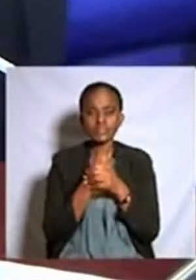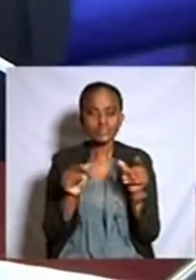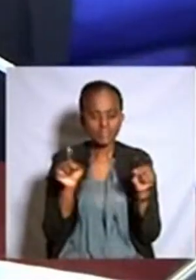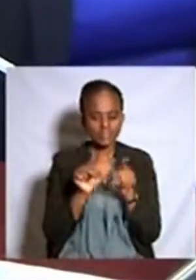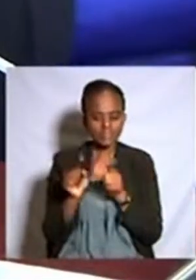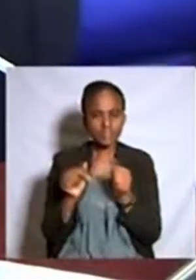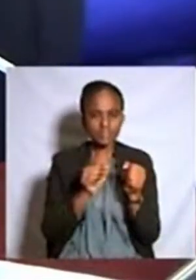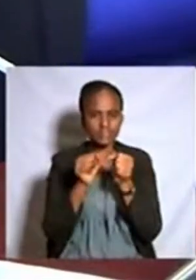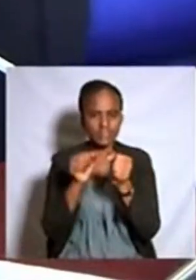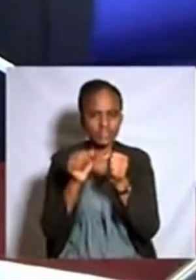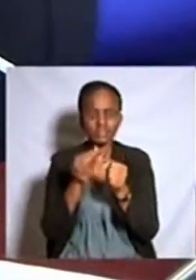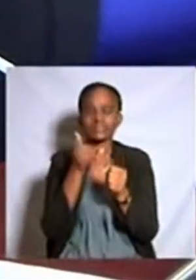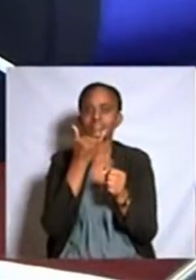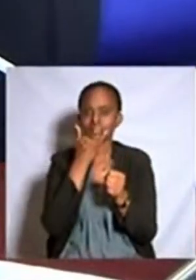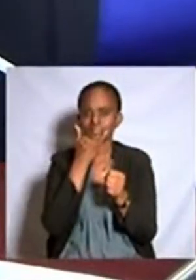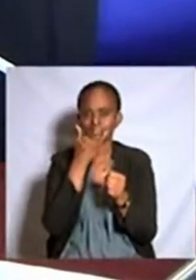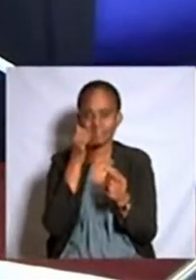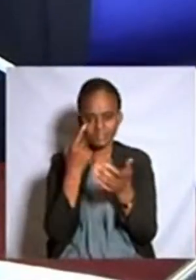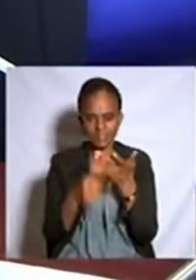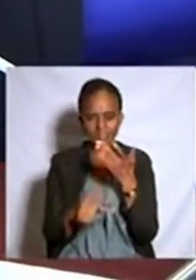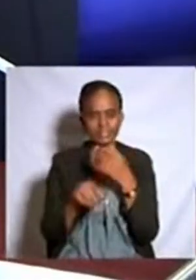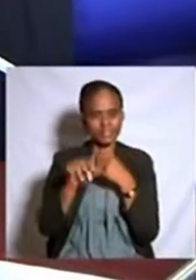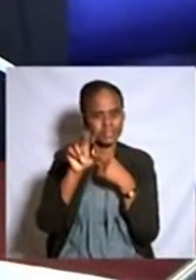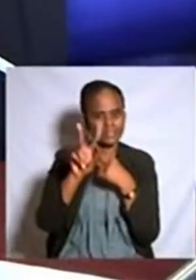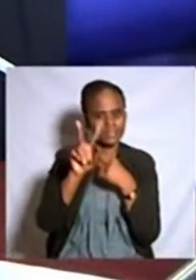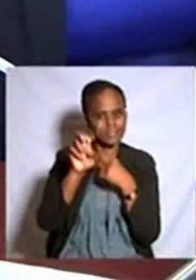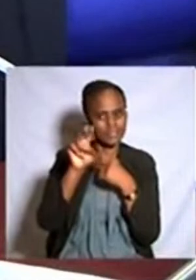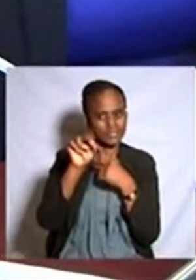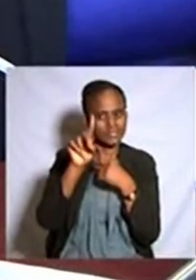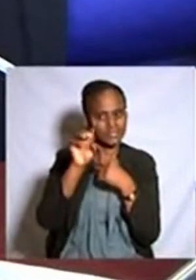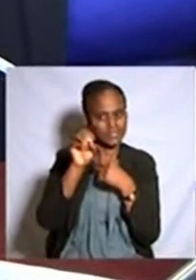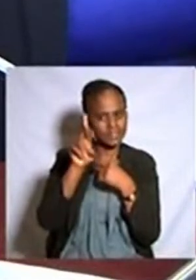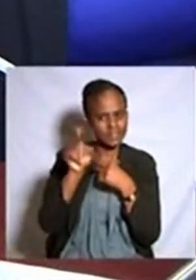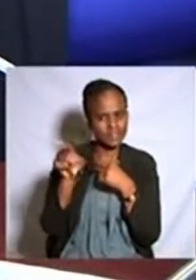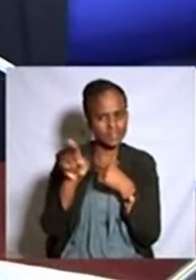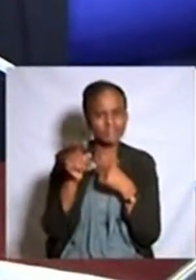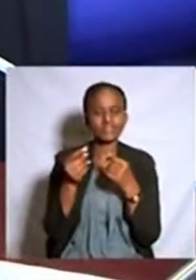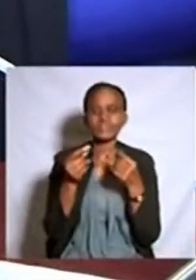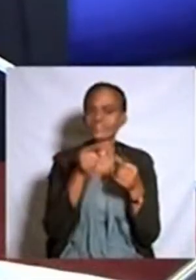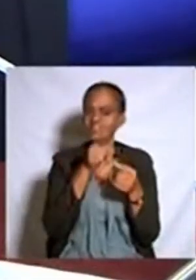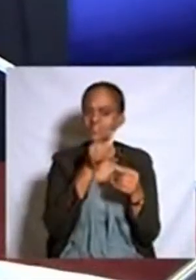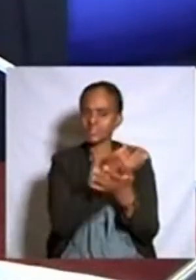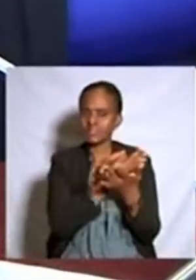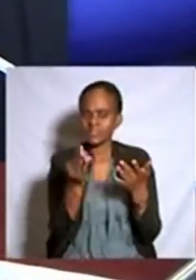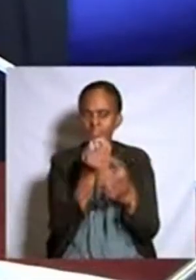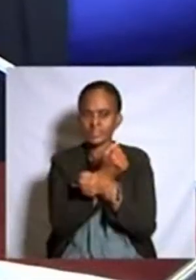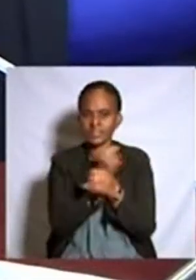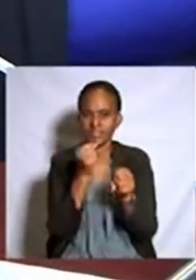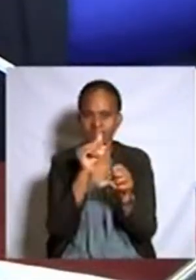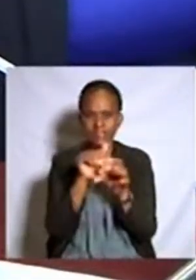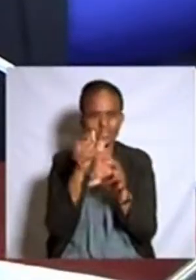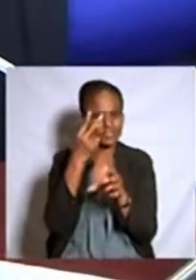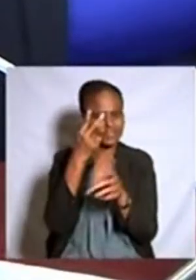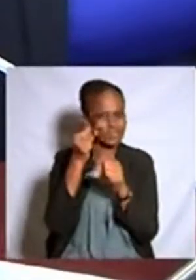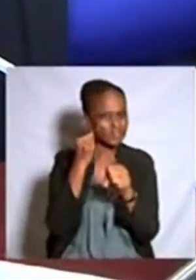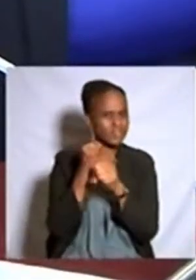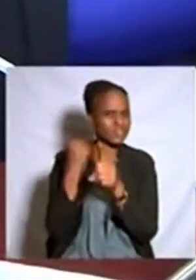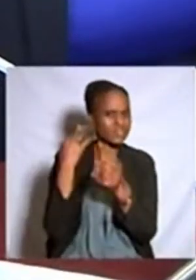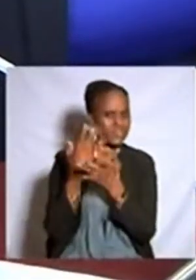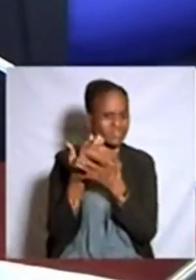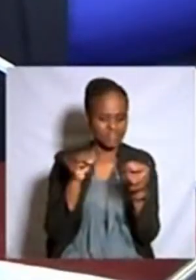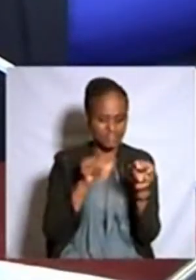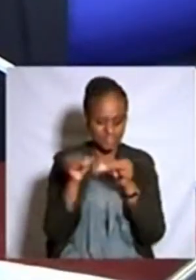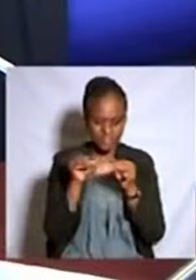system error that the vendor, Intrasoft, failed to resolve over the last 2 years.